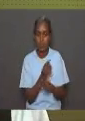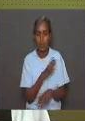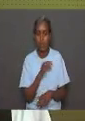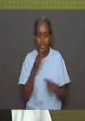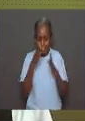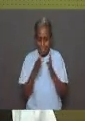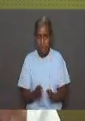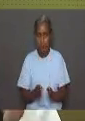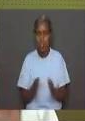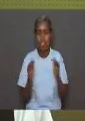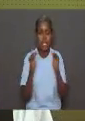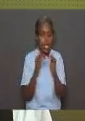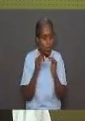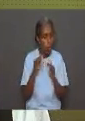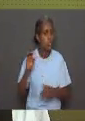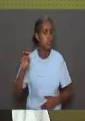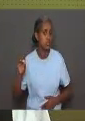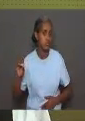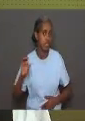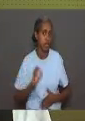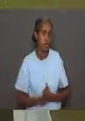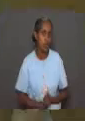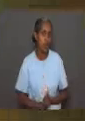determinant equals 0.